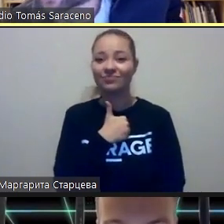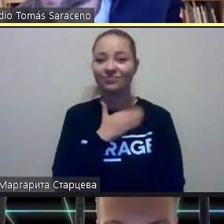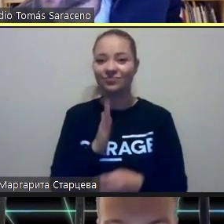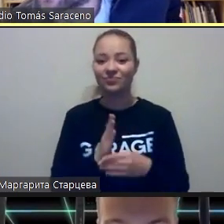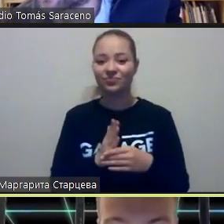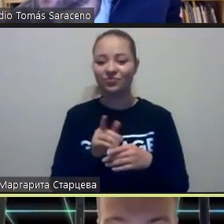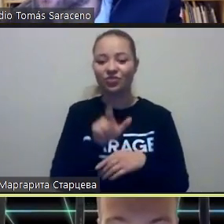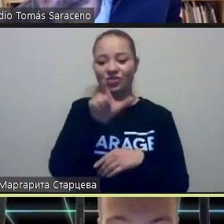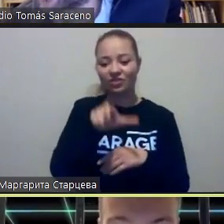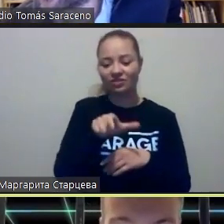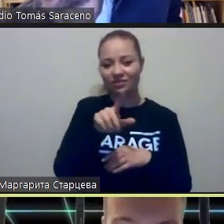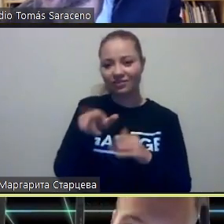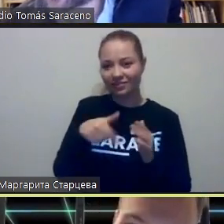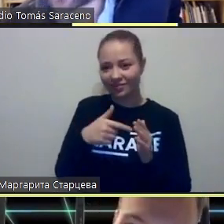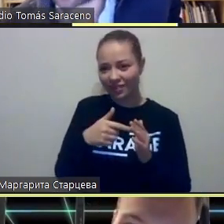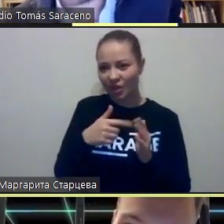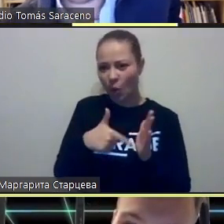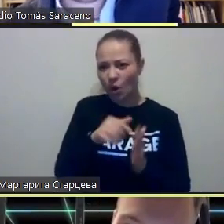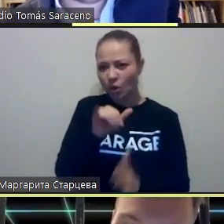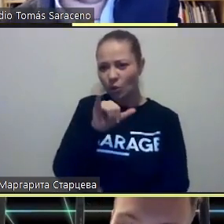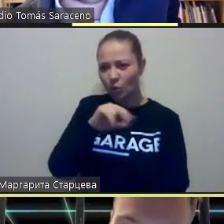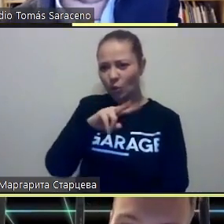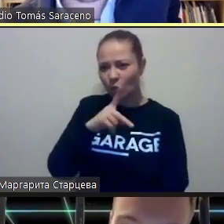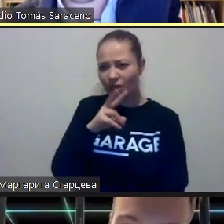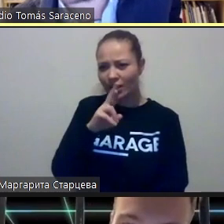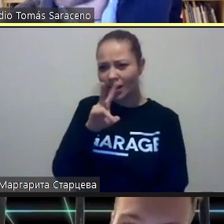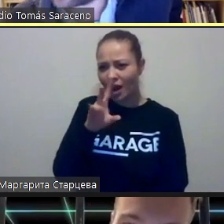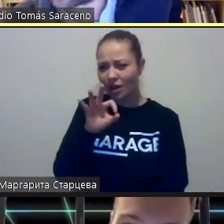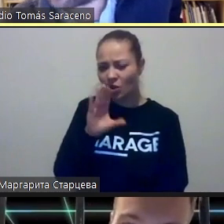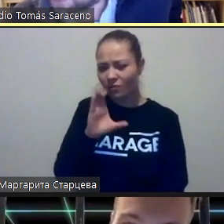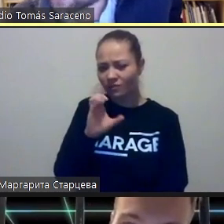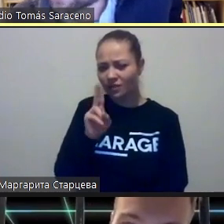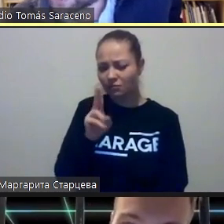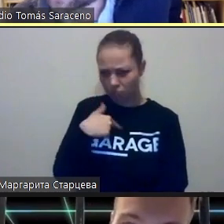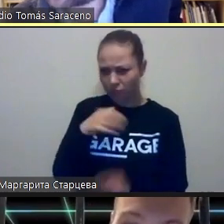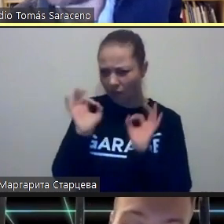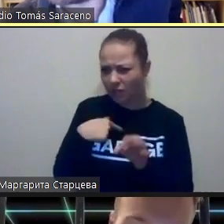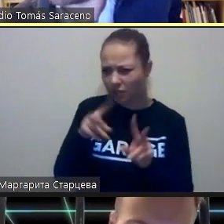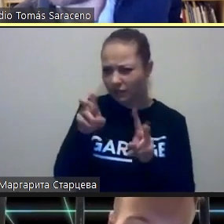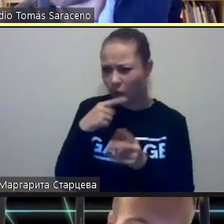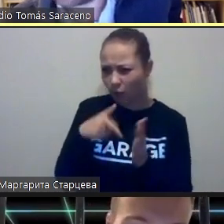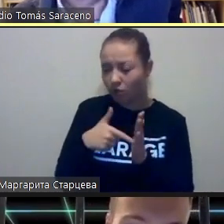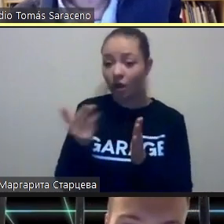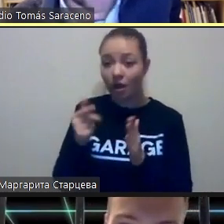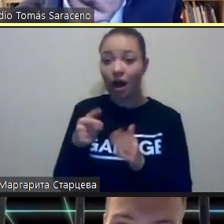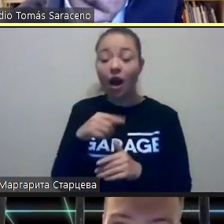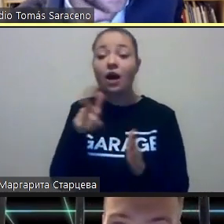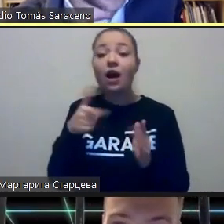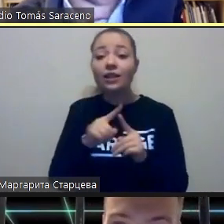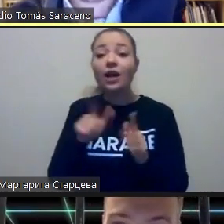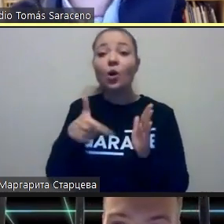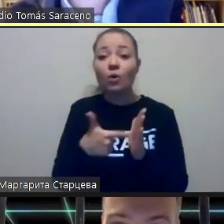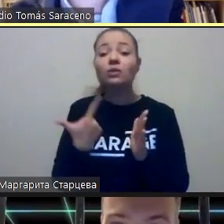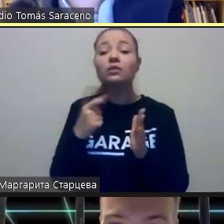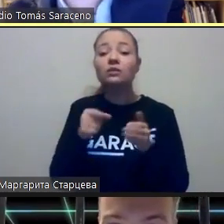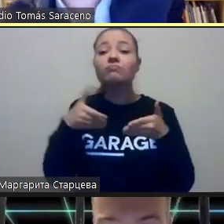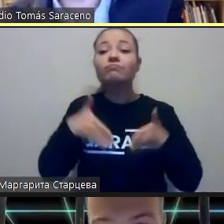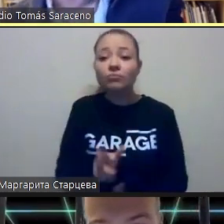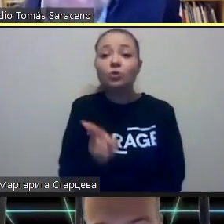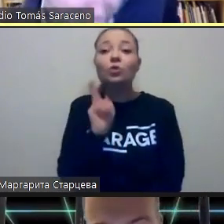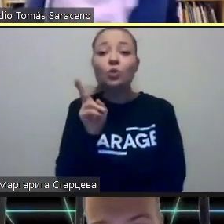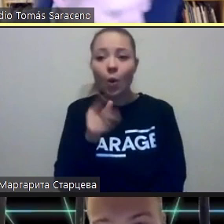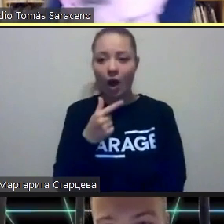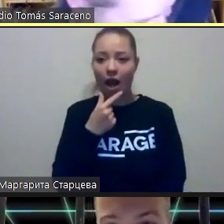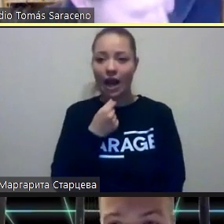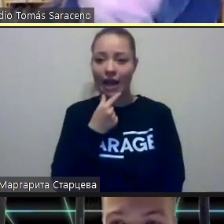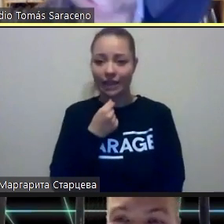pronounce correct? Yeah, this is correct. Where Lenin was born, right? Exactly. Okay, good. And then I say, I want to go